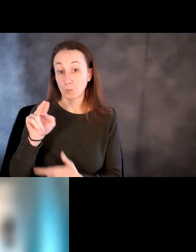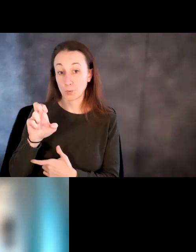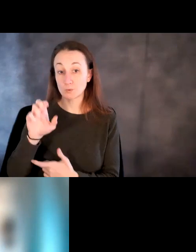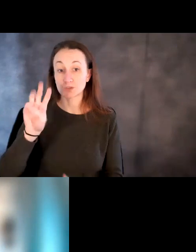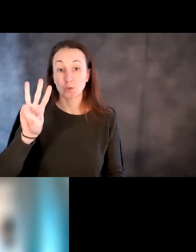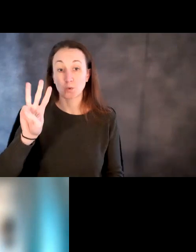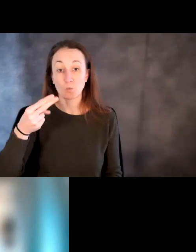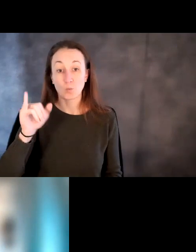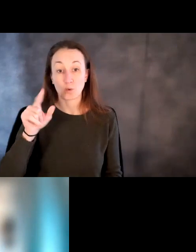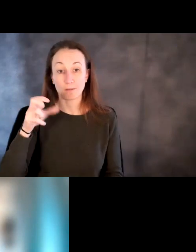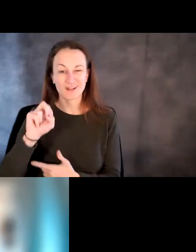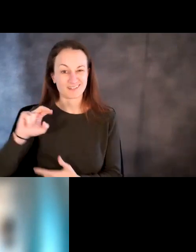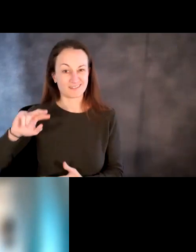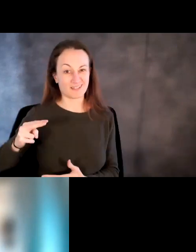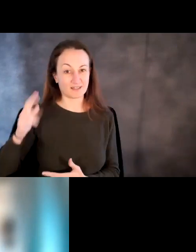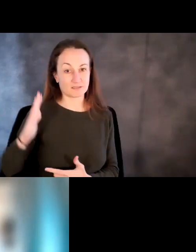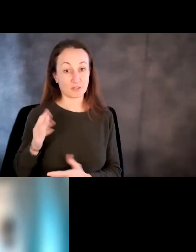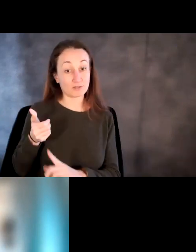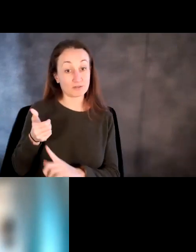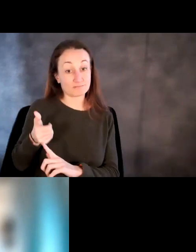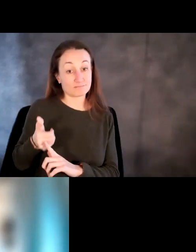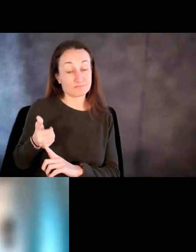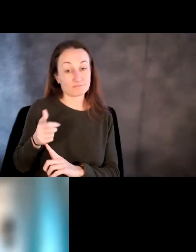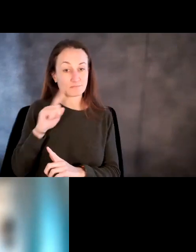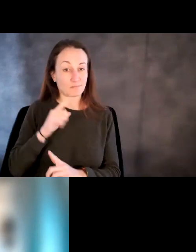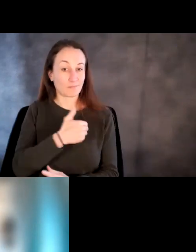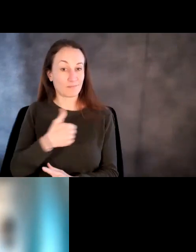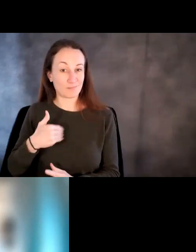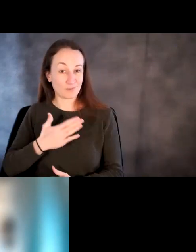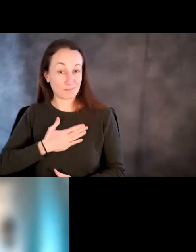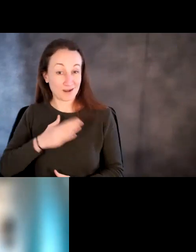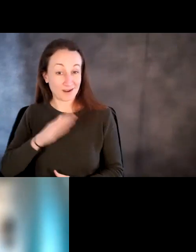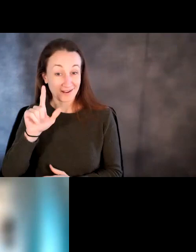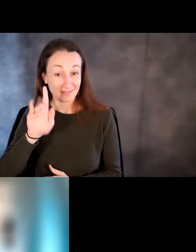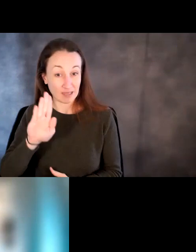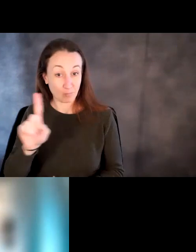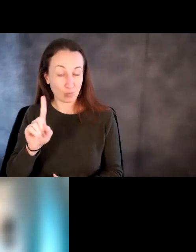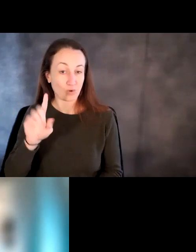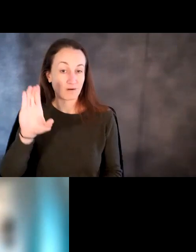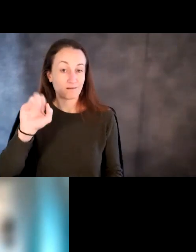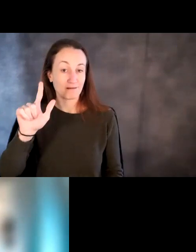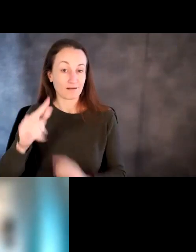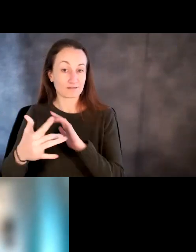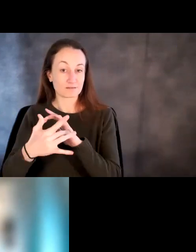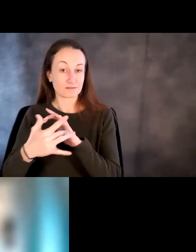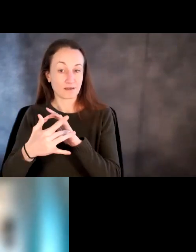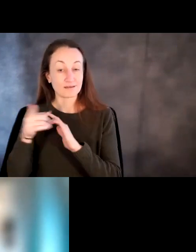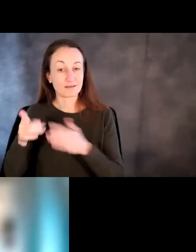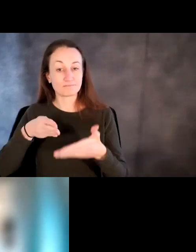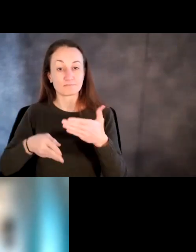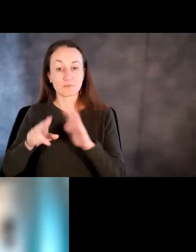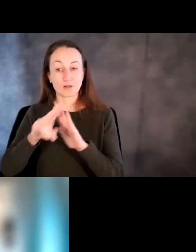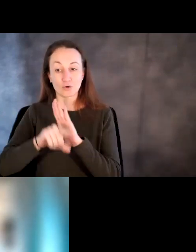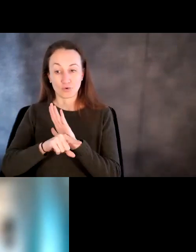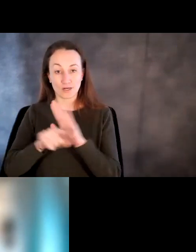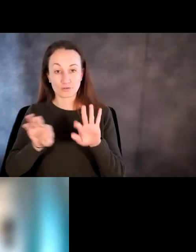great series. And Bruce just happens to be a member of my laboratory at Caltech. He completed his undergrad